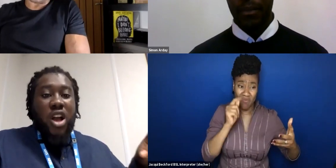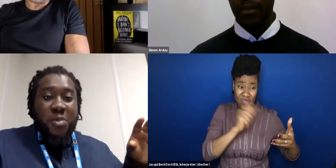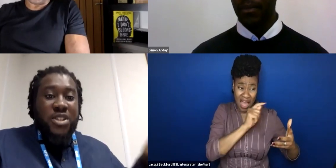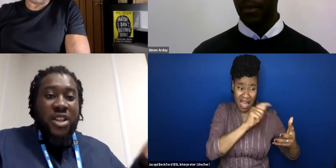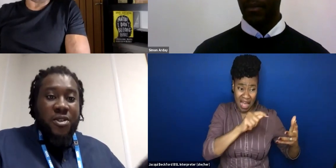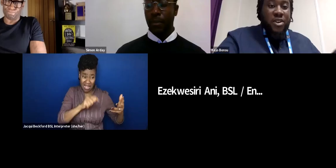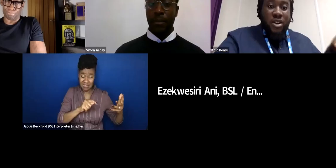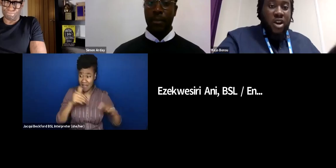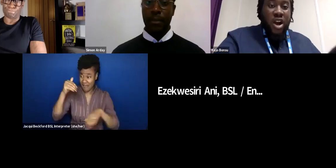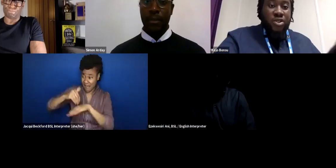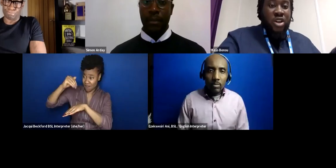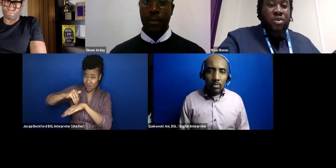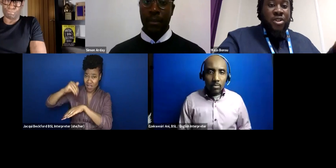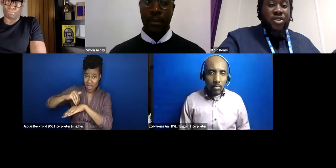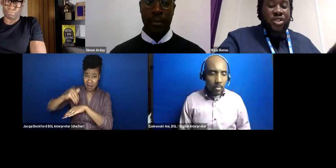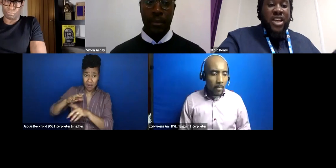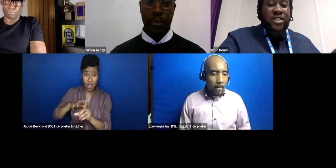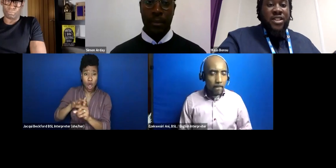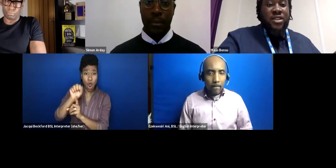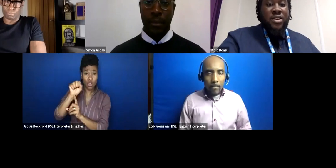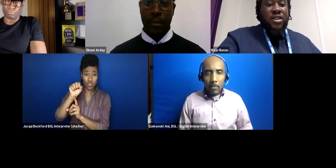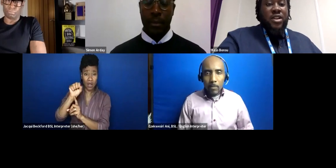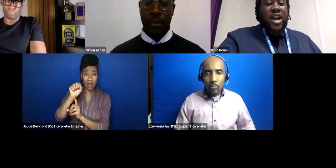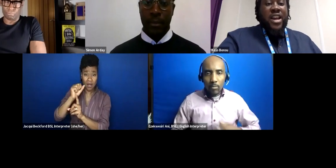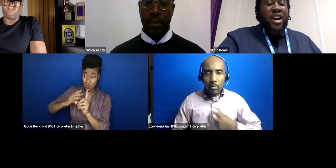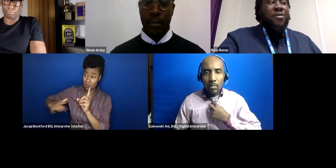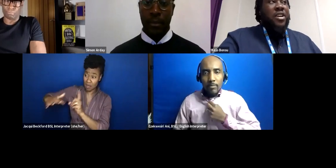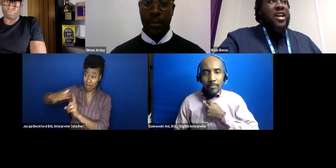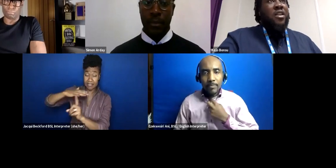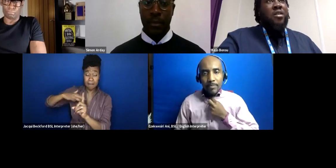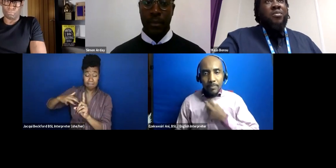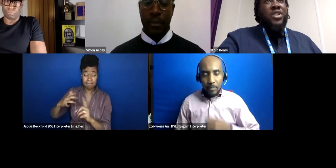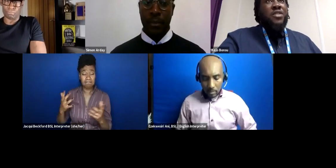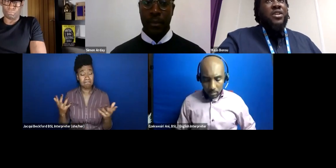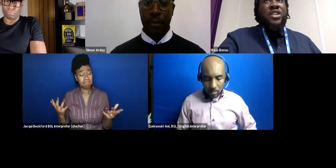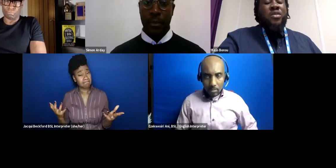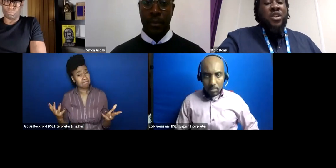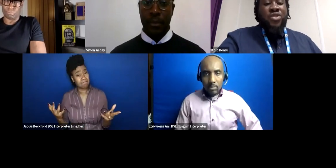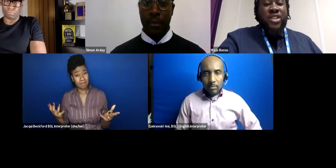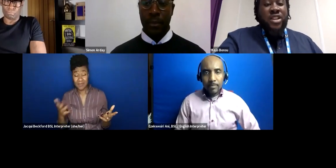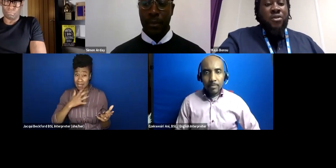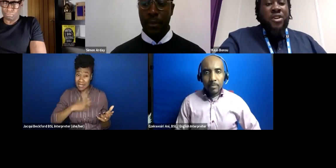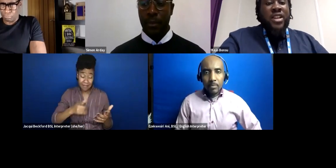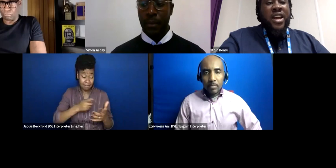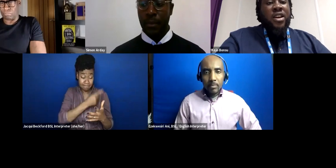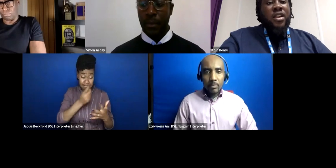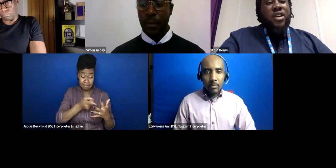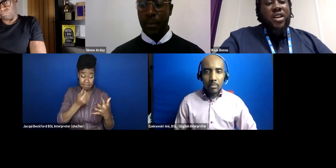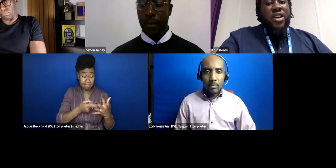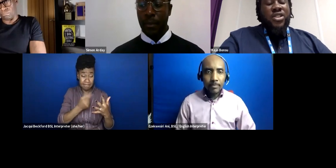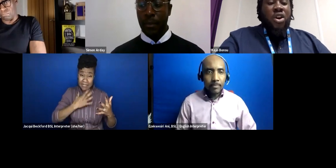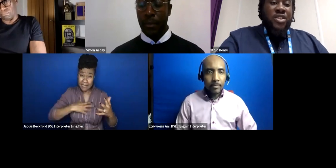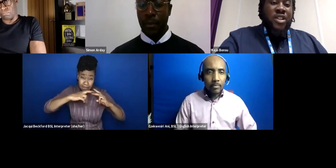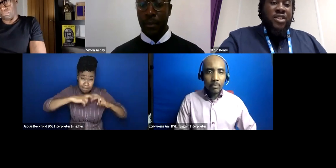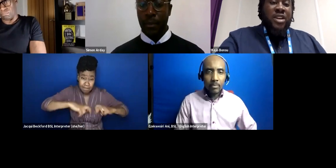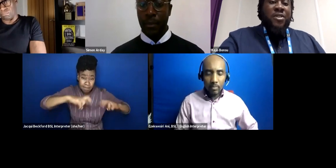are impacting a specific culture within society. And I think that these things need to be addressed. I don't think that